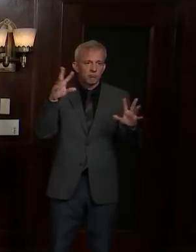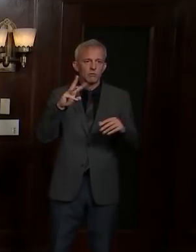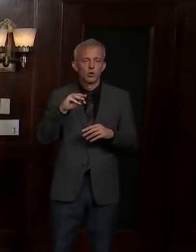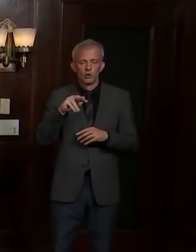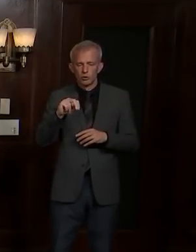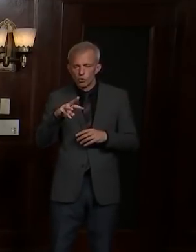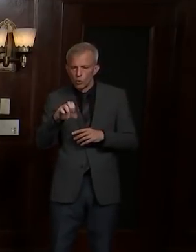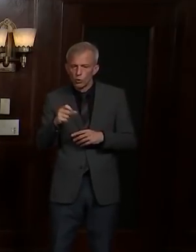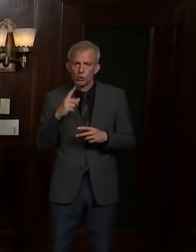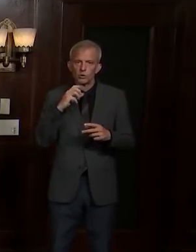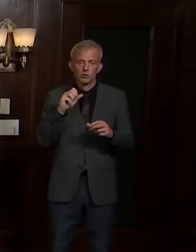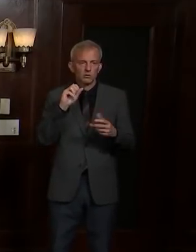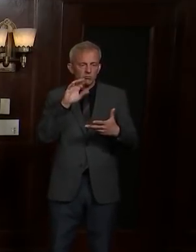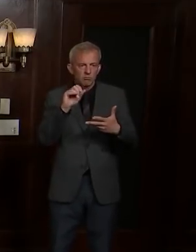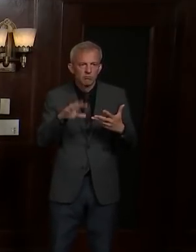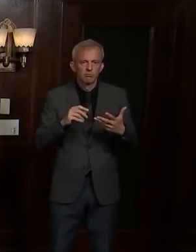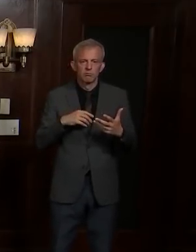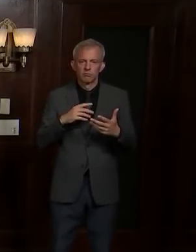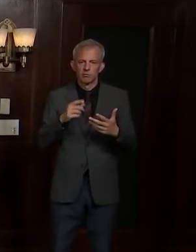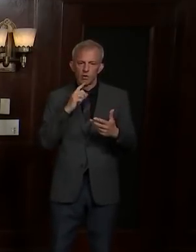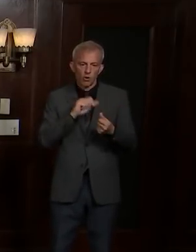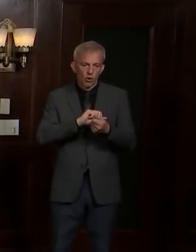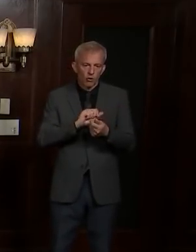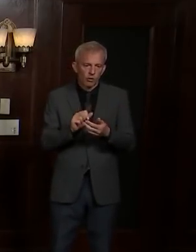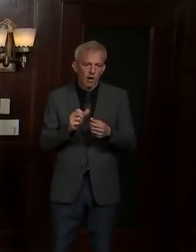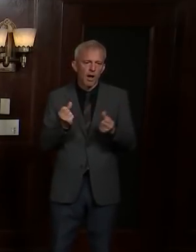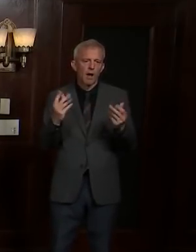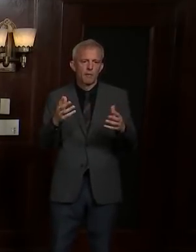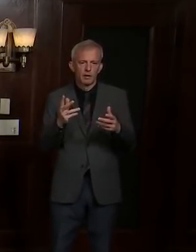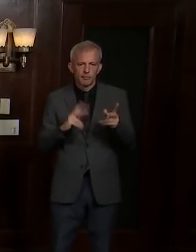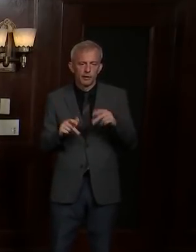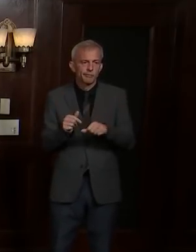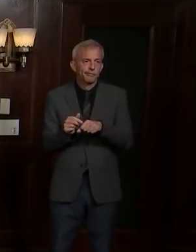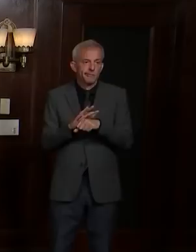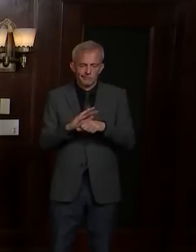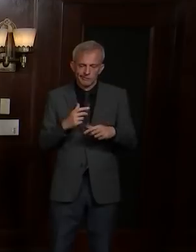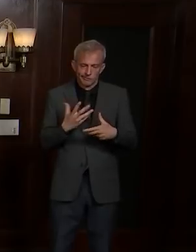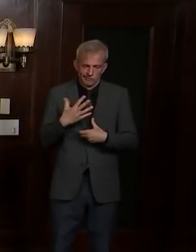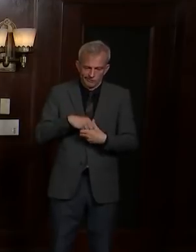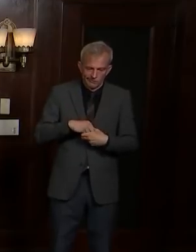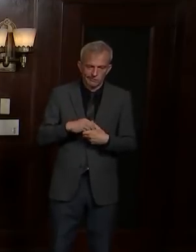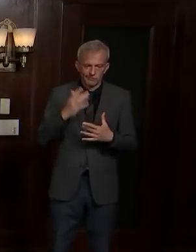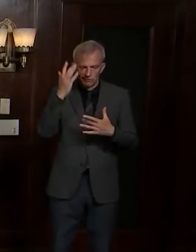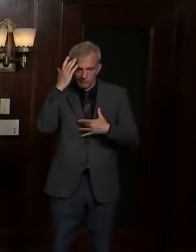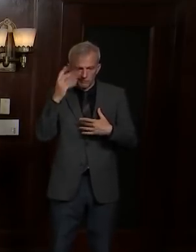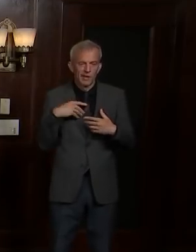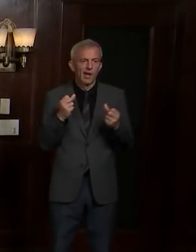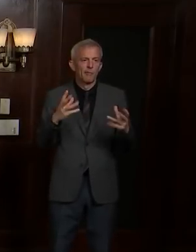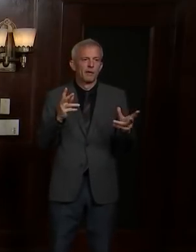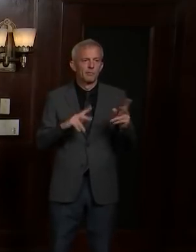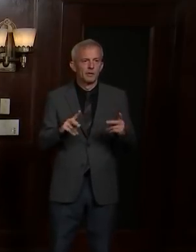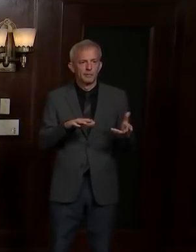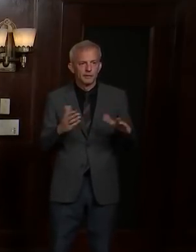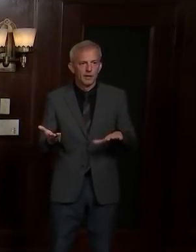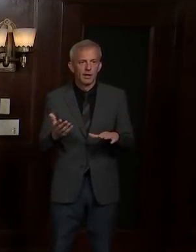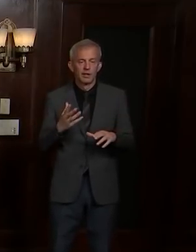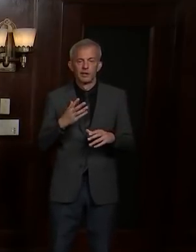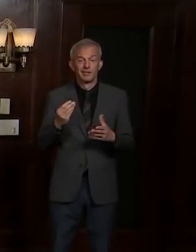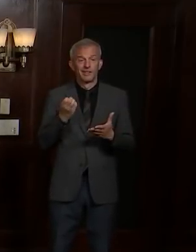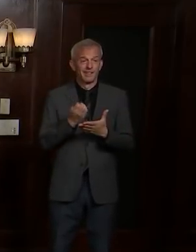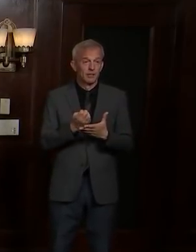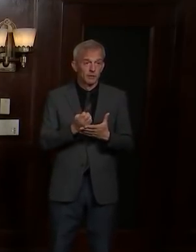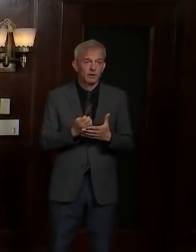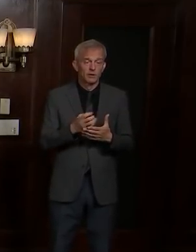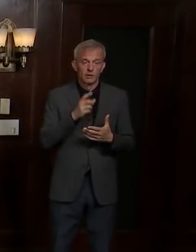numbers, fatalities, and economically, we've seen this country set a very dark record with another 10